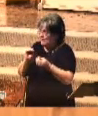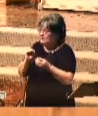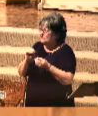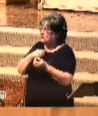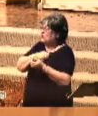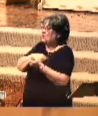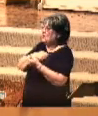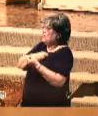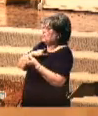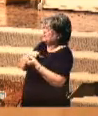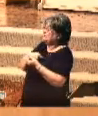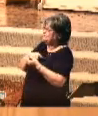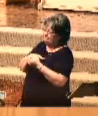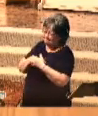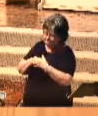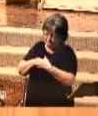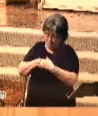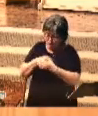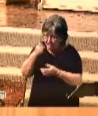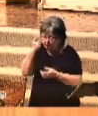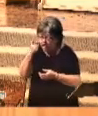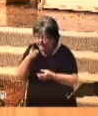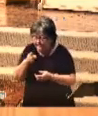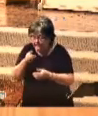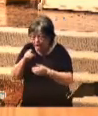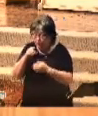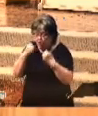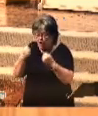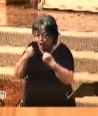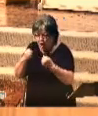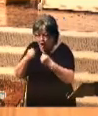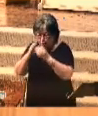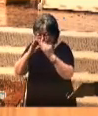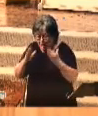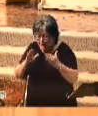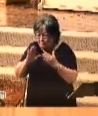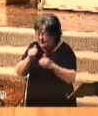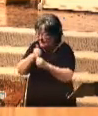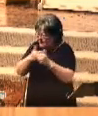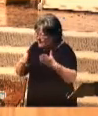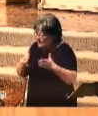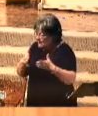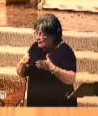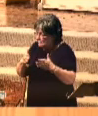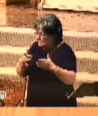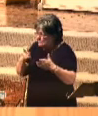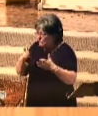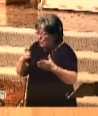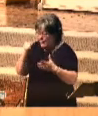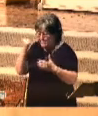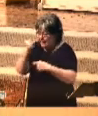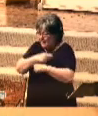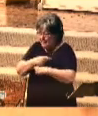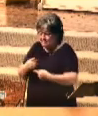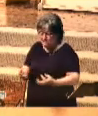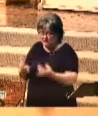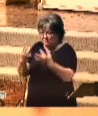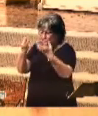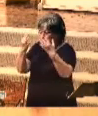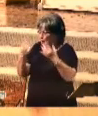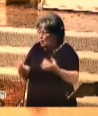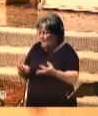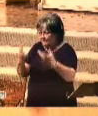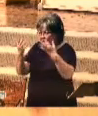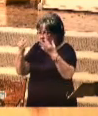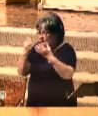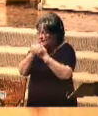You have to understand, that car and that house, everything that we hold in our hands, that's all going to burn up one day. You know that, right?